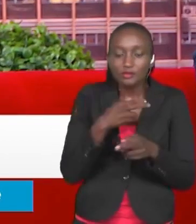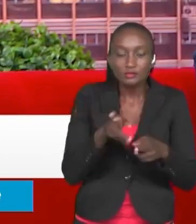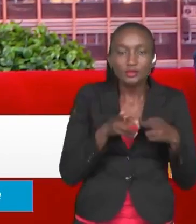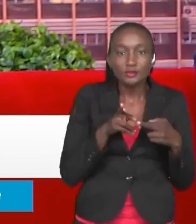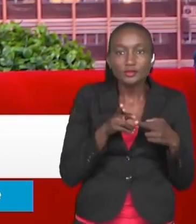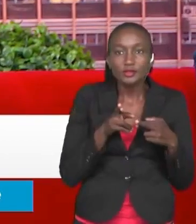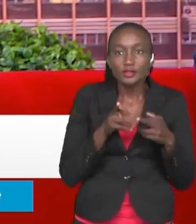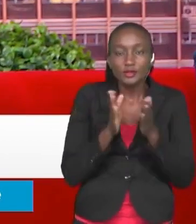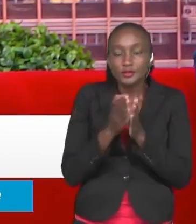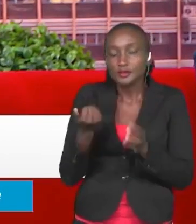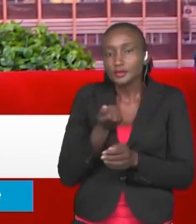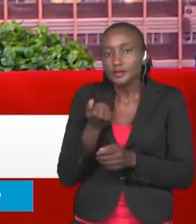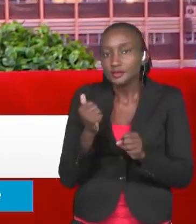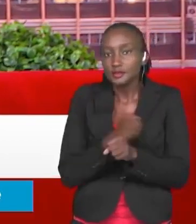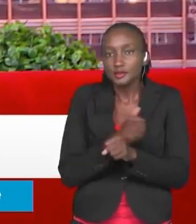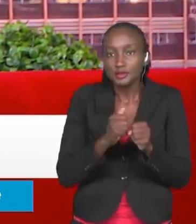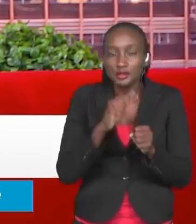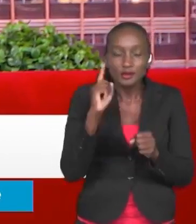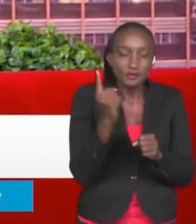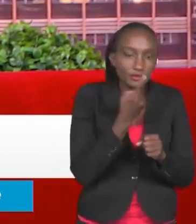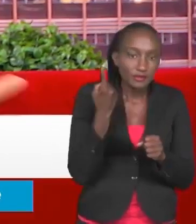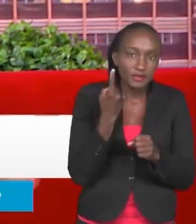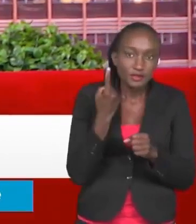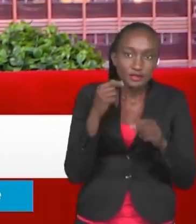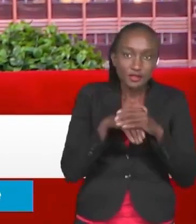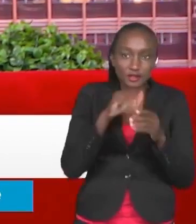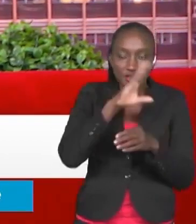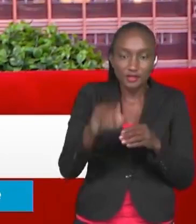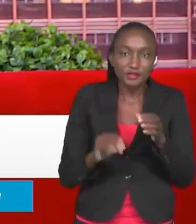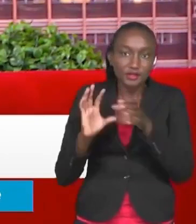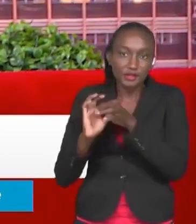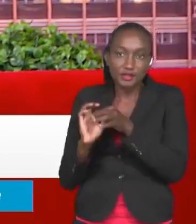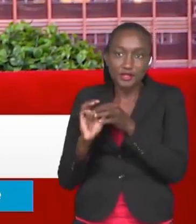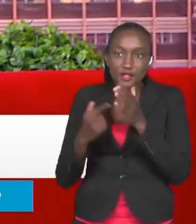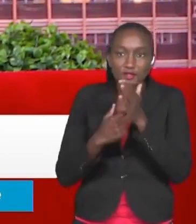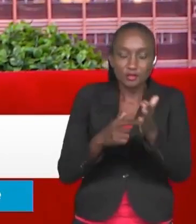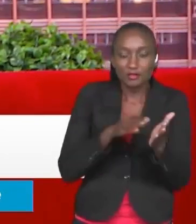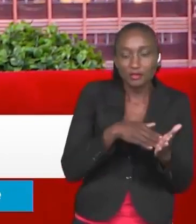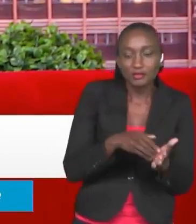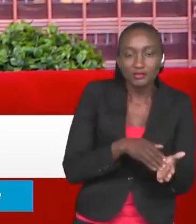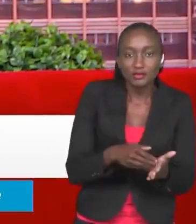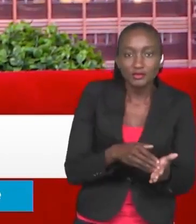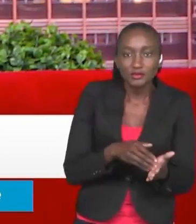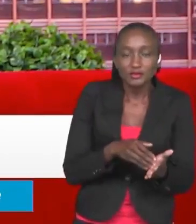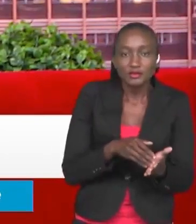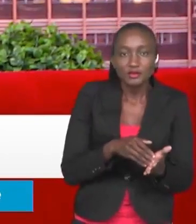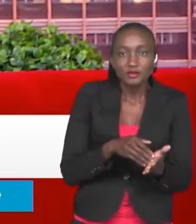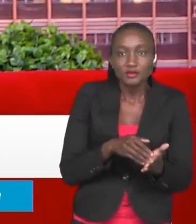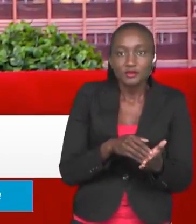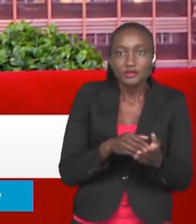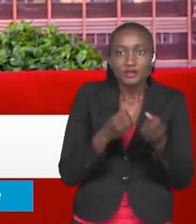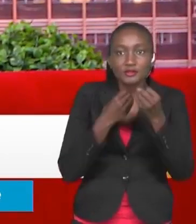defiled yeah. by the girl. Yeah. First, it is a, in the African culture, it is a show of weakness. Mm-hmm. It's